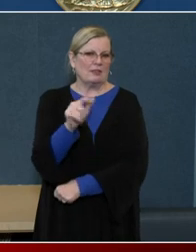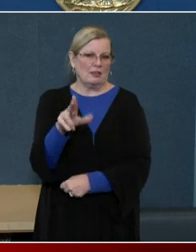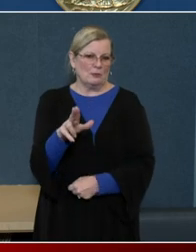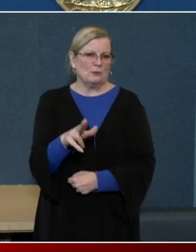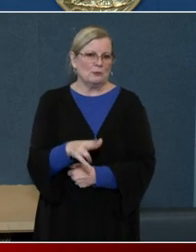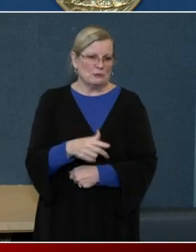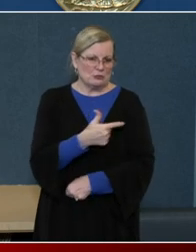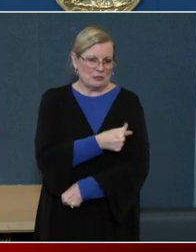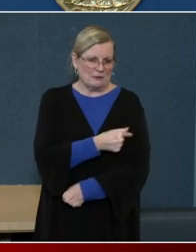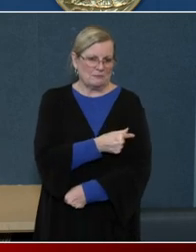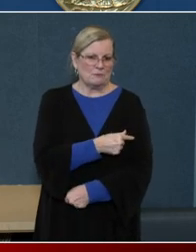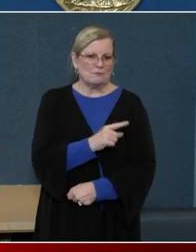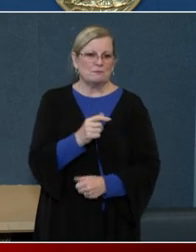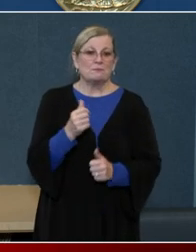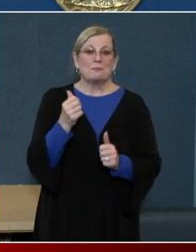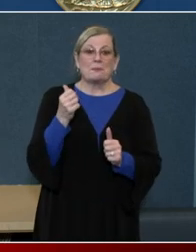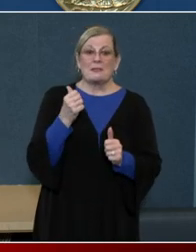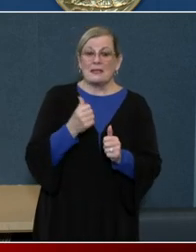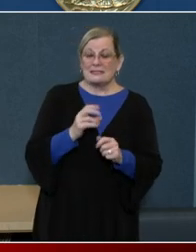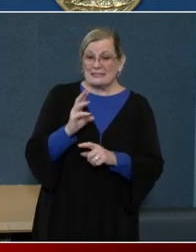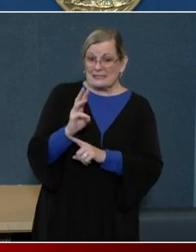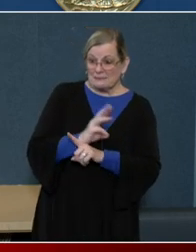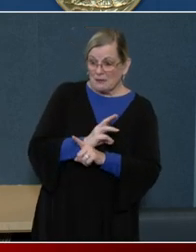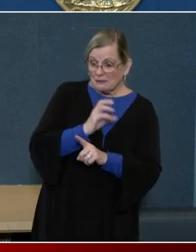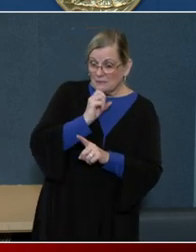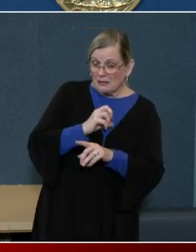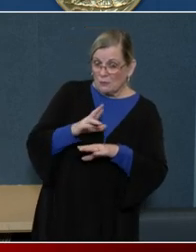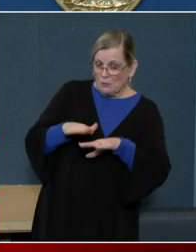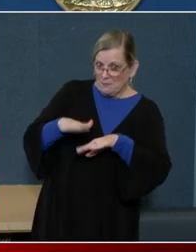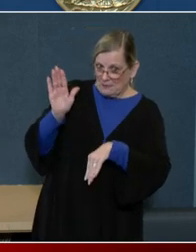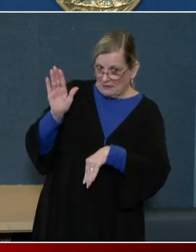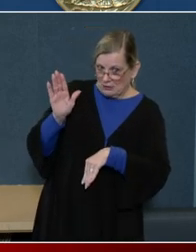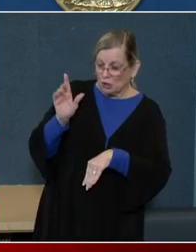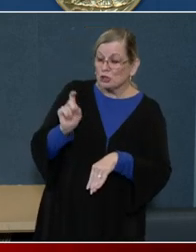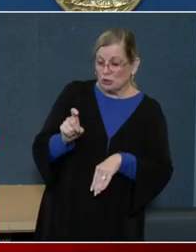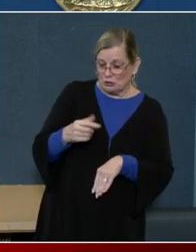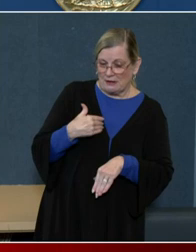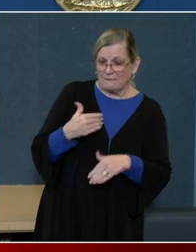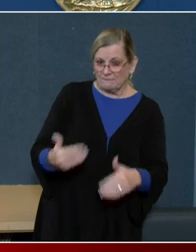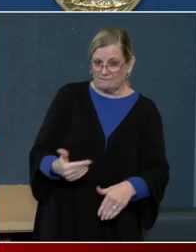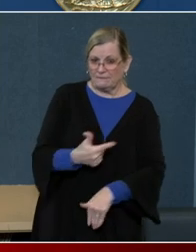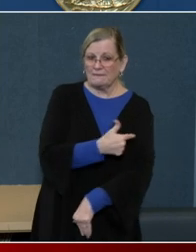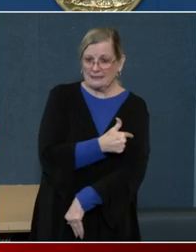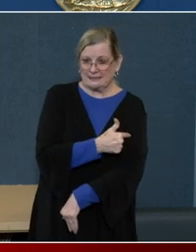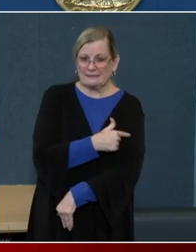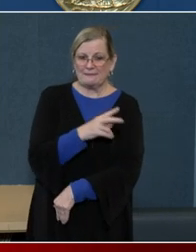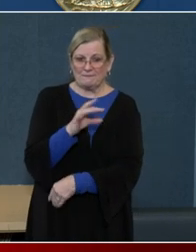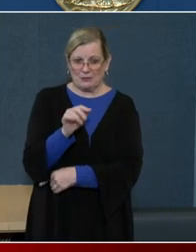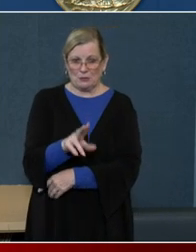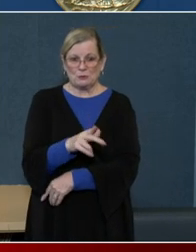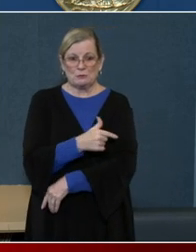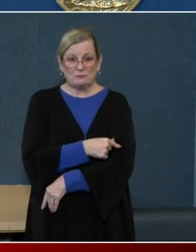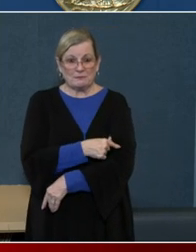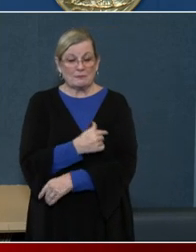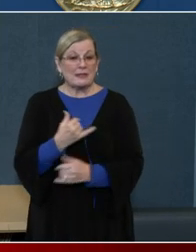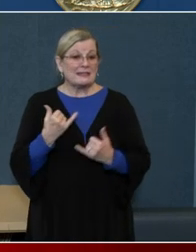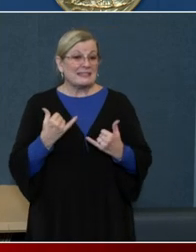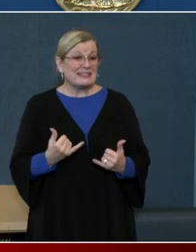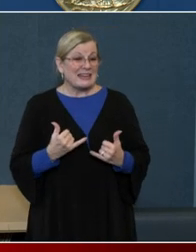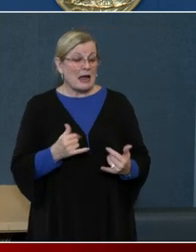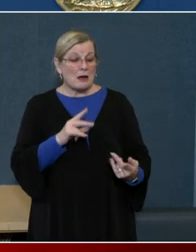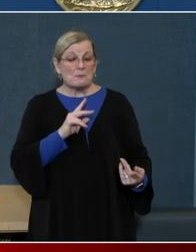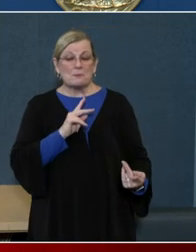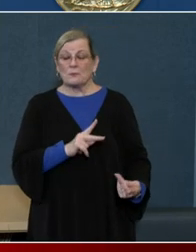6 months and older should get their flu vaccine. And I'm told by Dr. Nesbitt that this is the right time to do it.